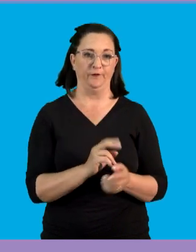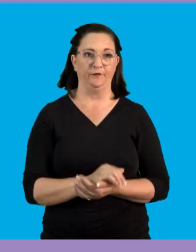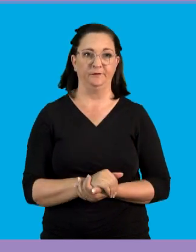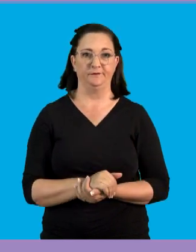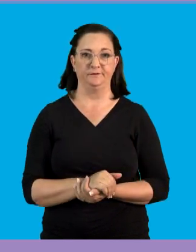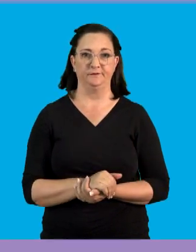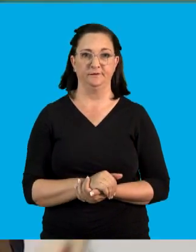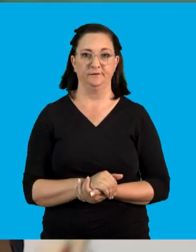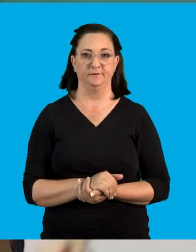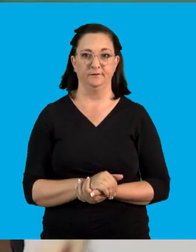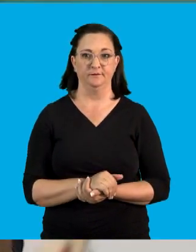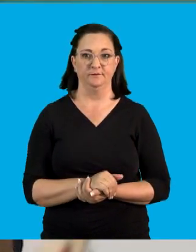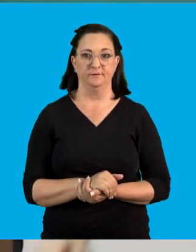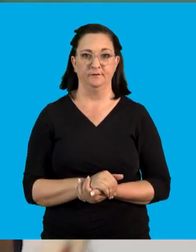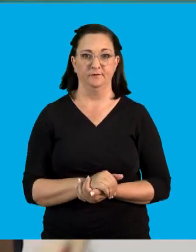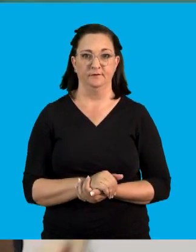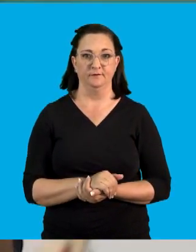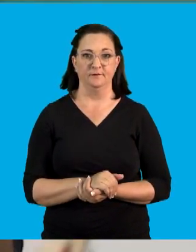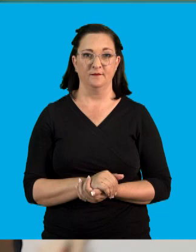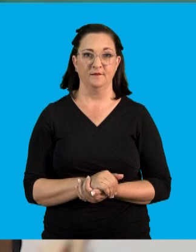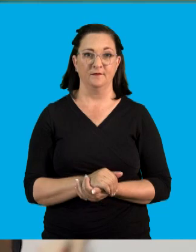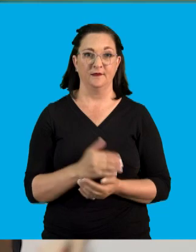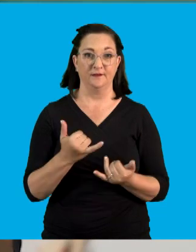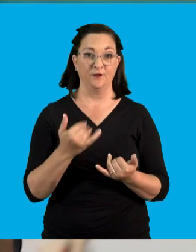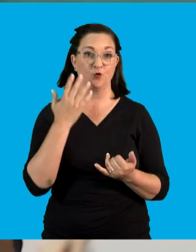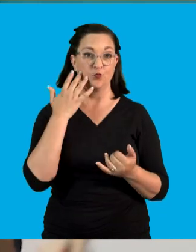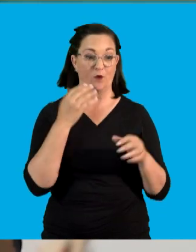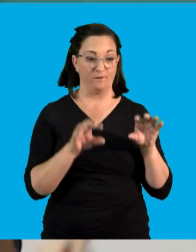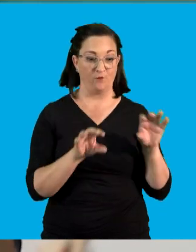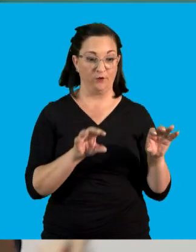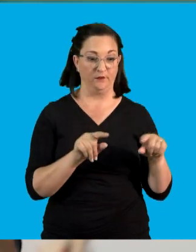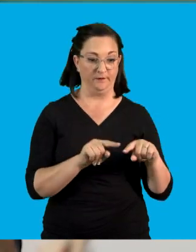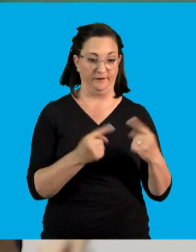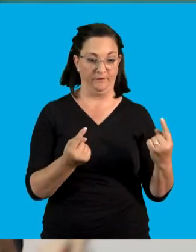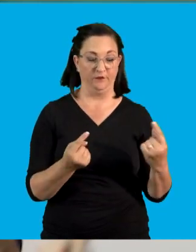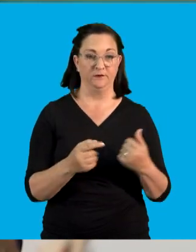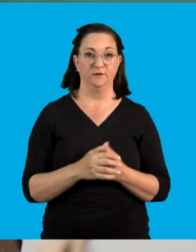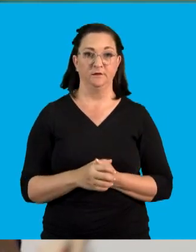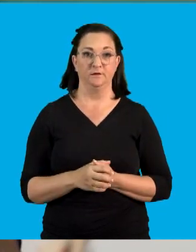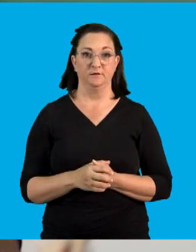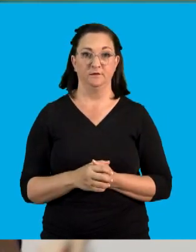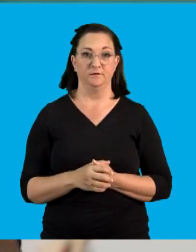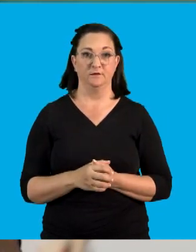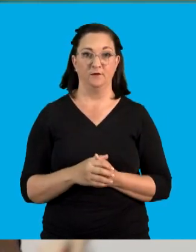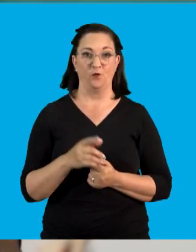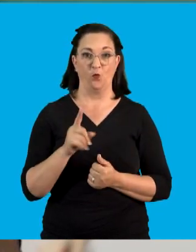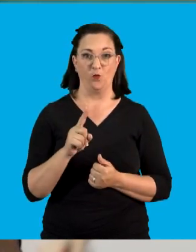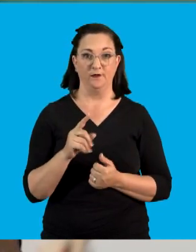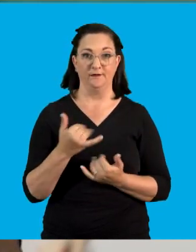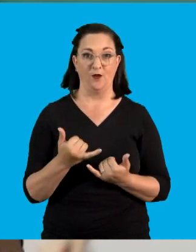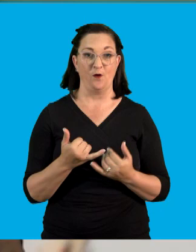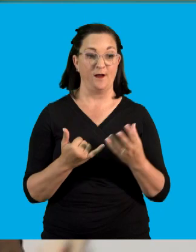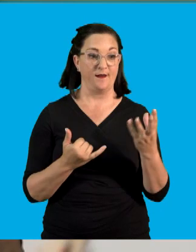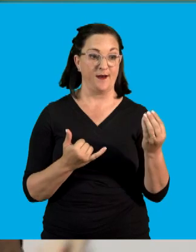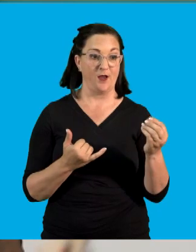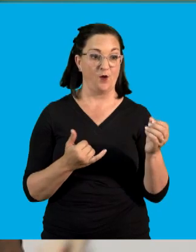twelfth. So that was when we have different denominators. What about when we have a